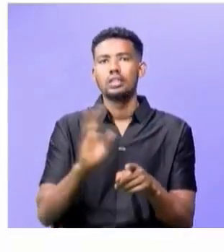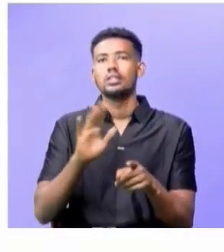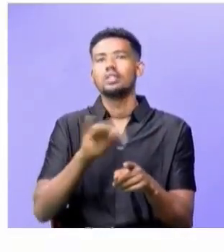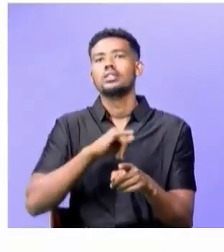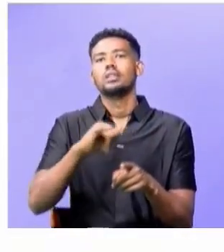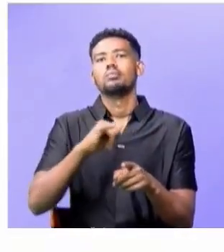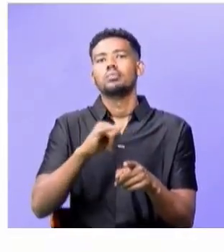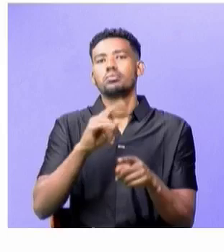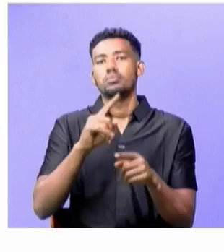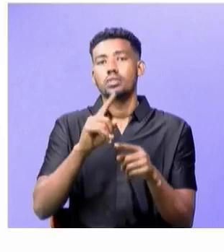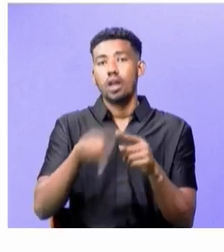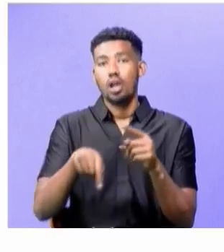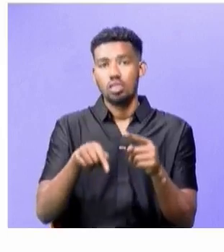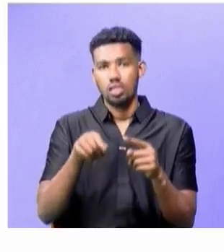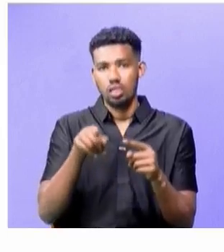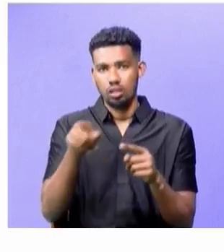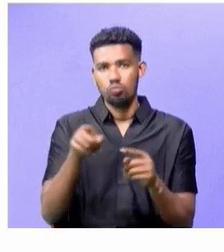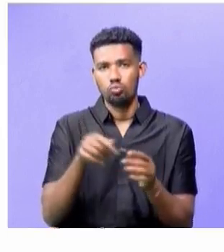can I,